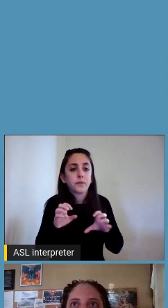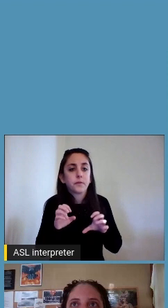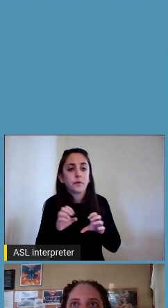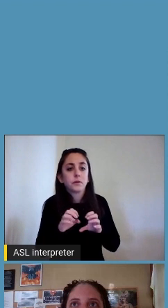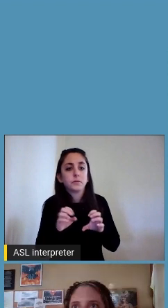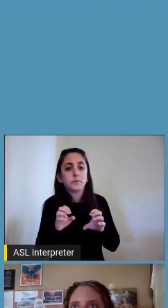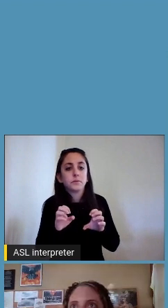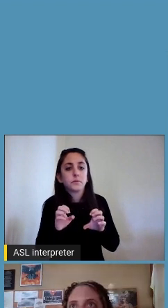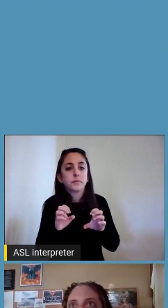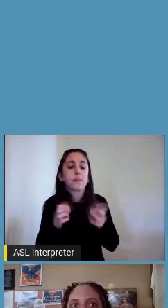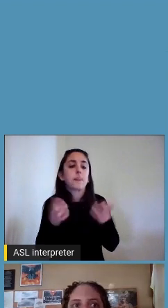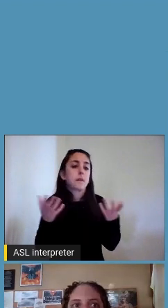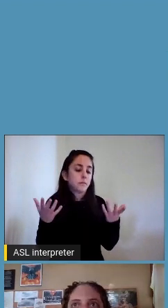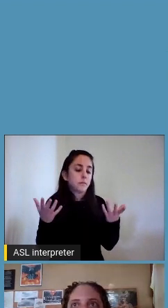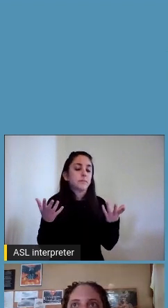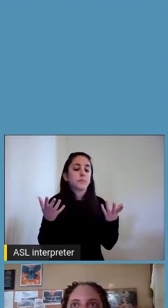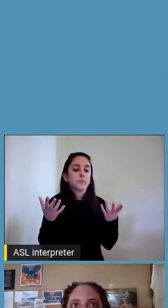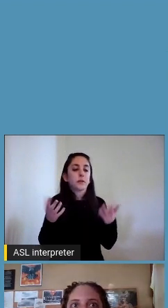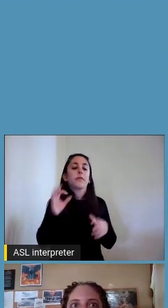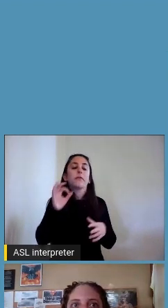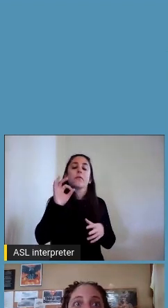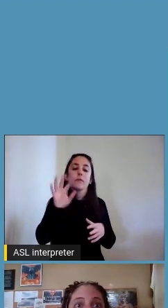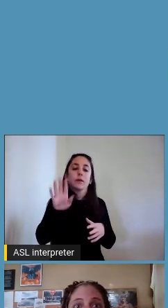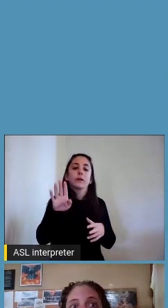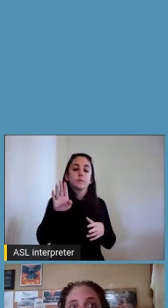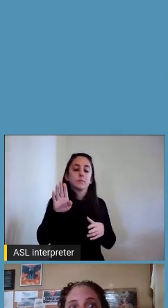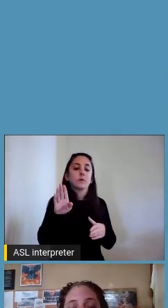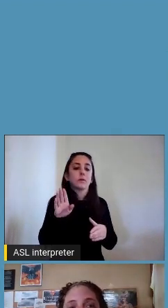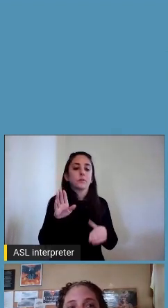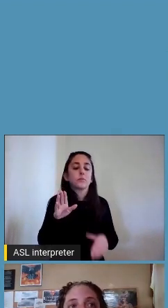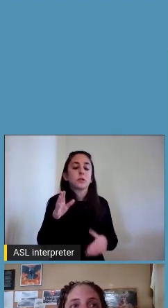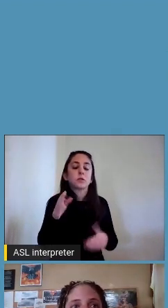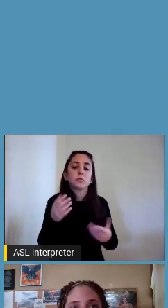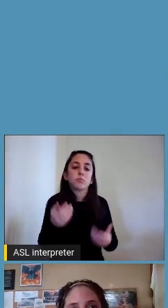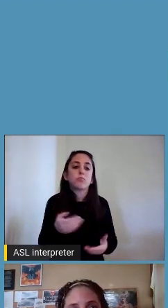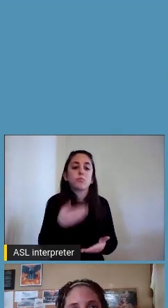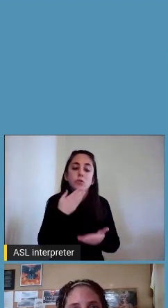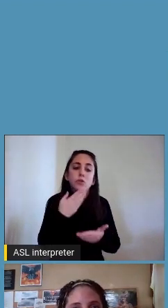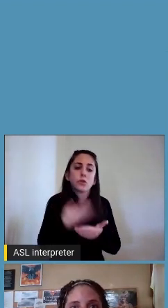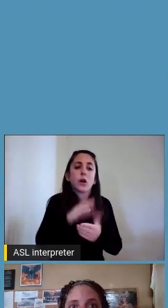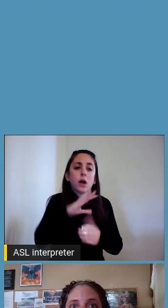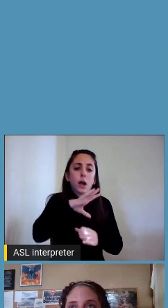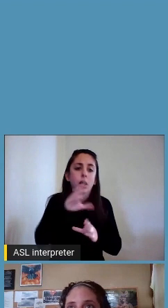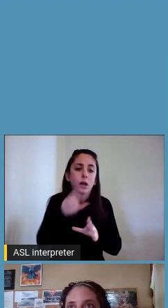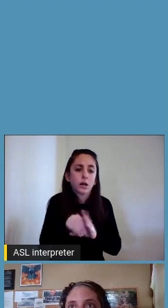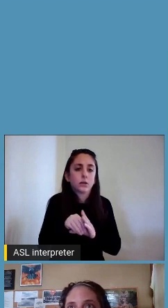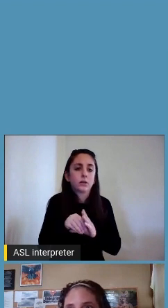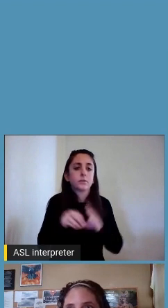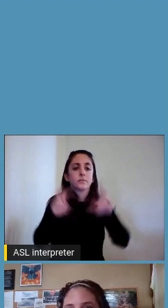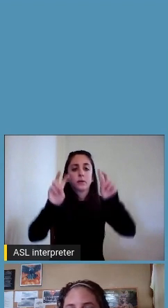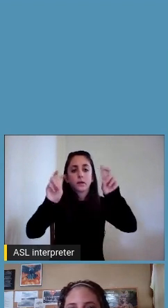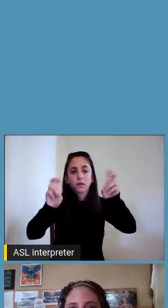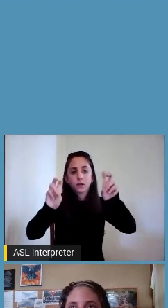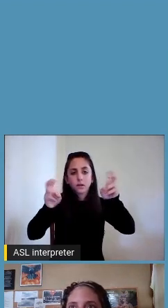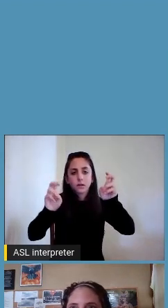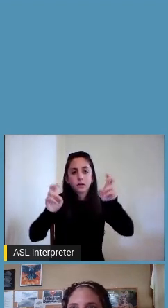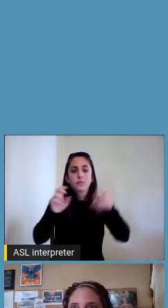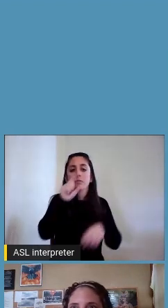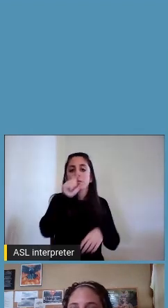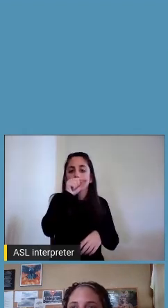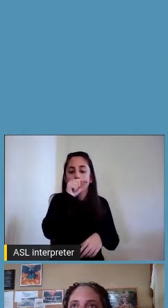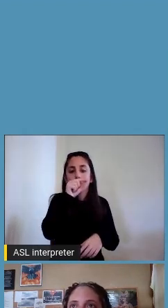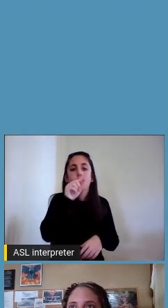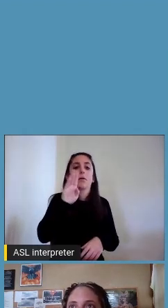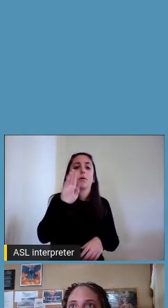So she does well for our Facebook banners for events. And the title of the program is Bird Banding in the Mukwa